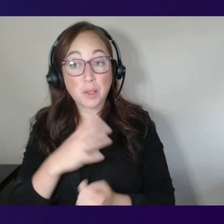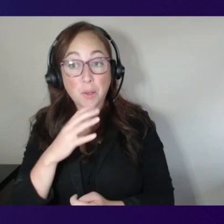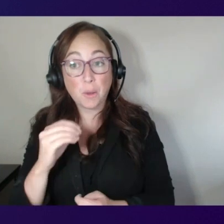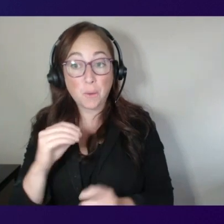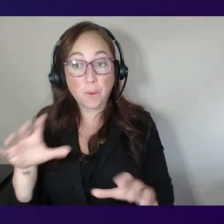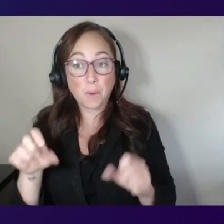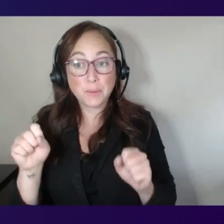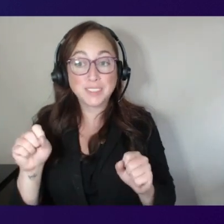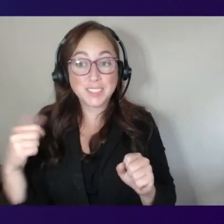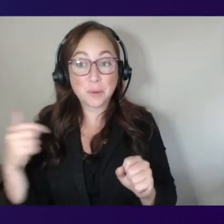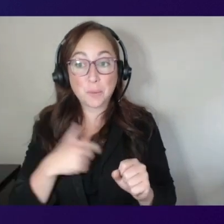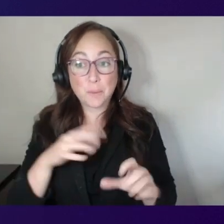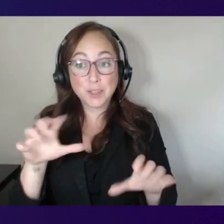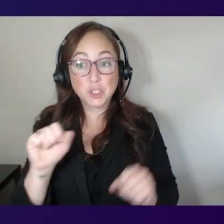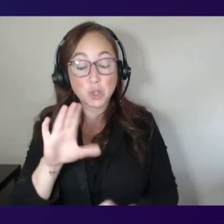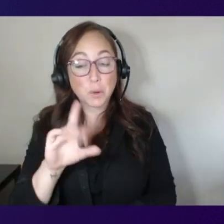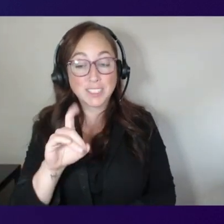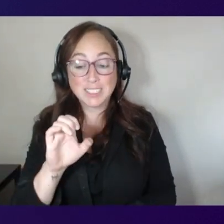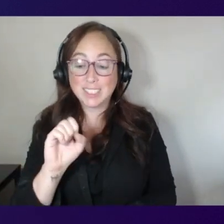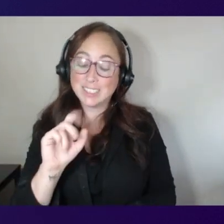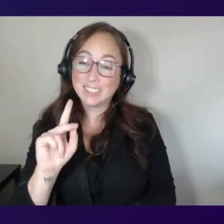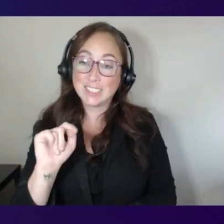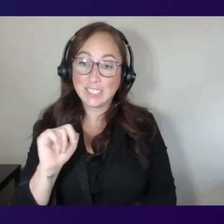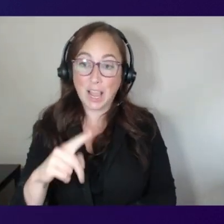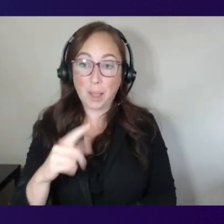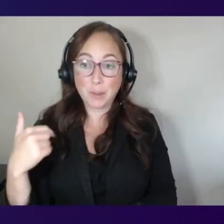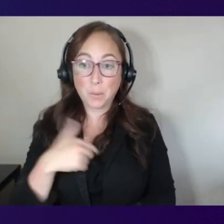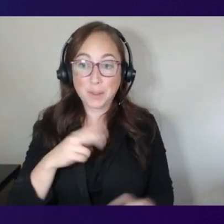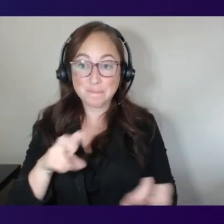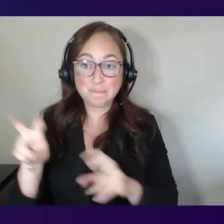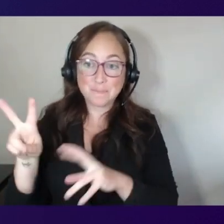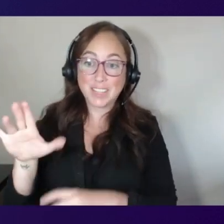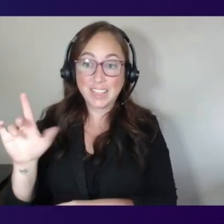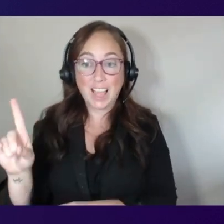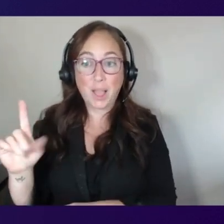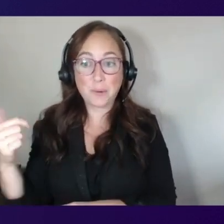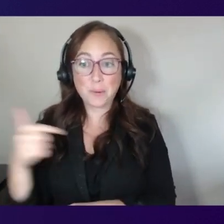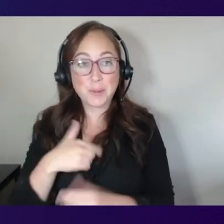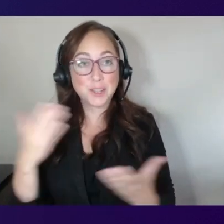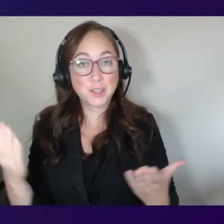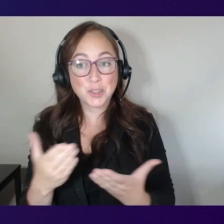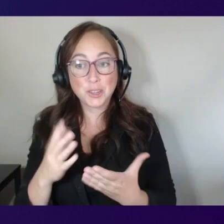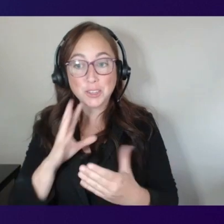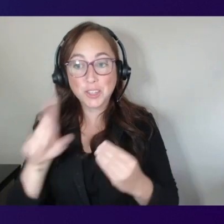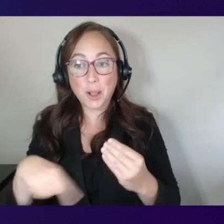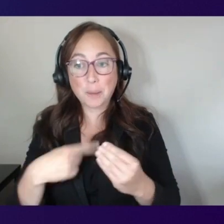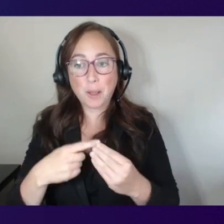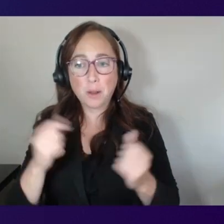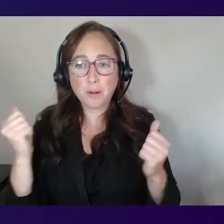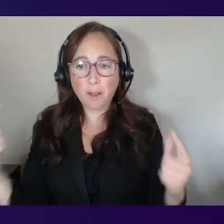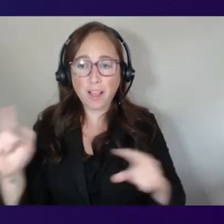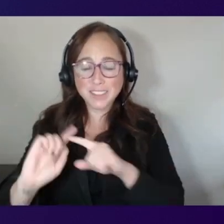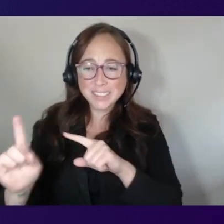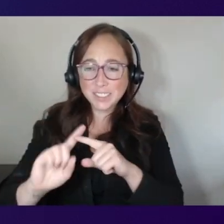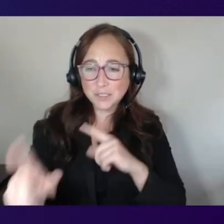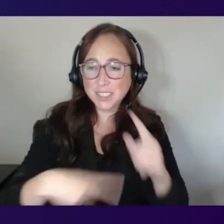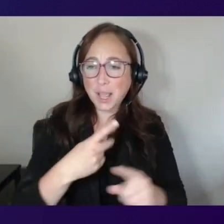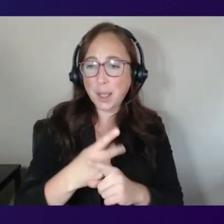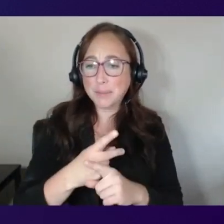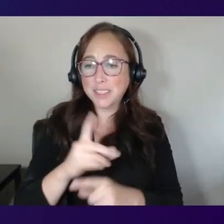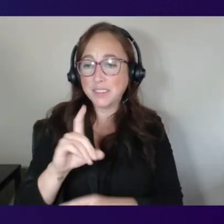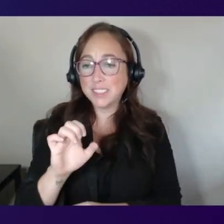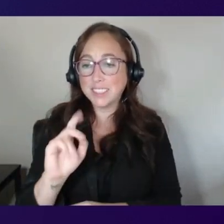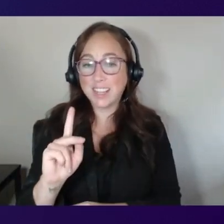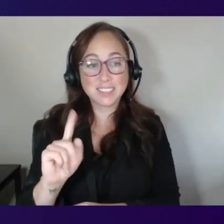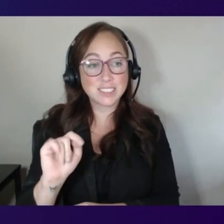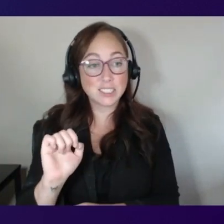desktop and we put it in the cloud. That's what we did. And we're here to talk about all the different types of desktops you can have in the cloud and more. And